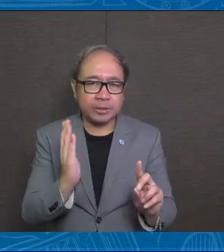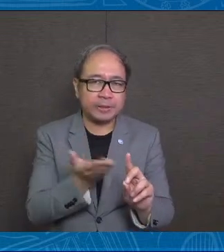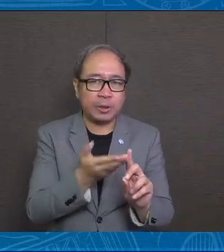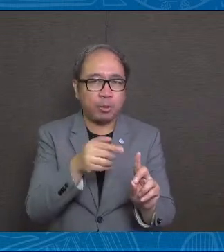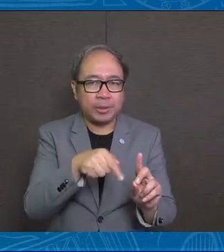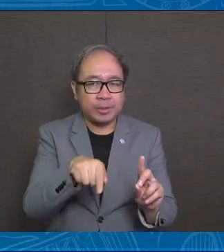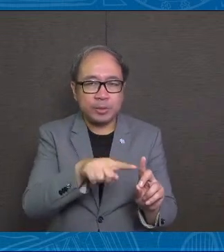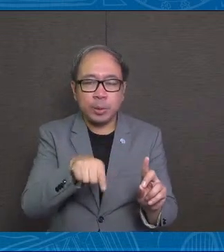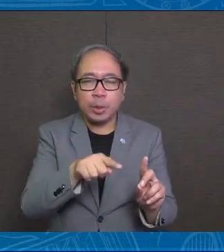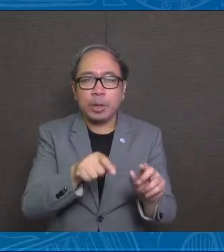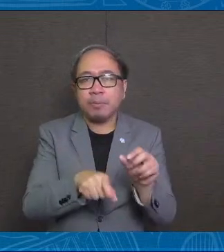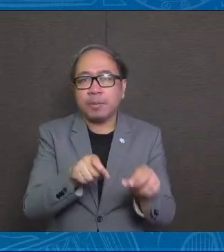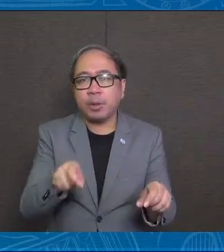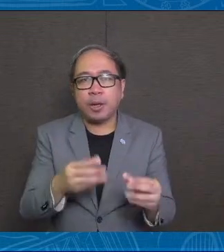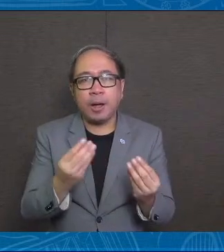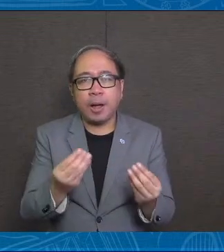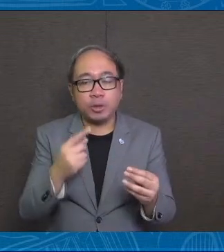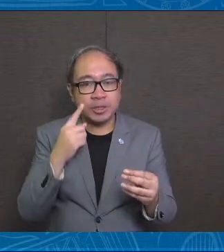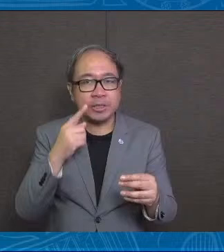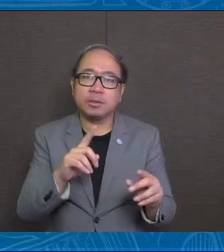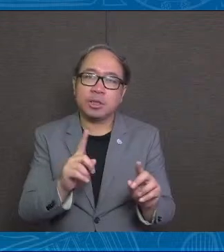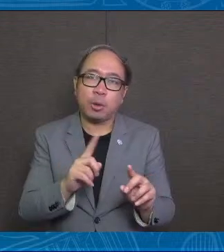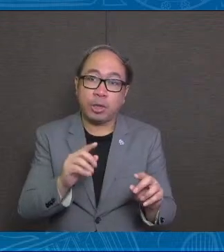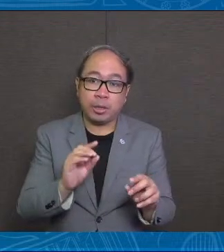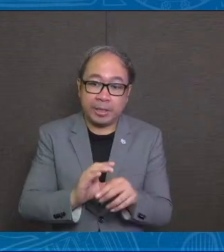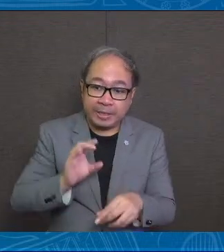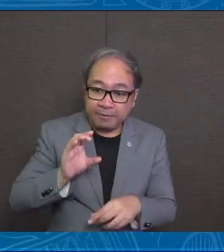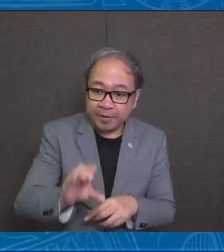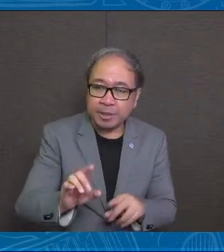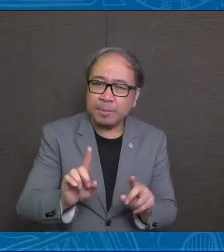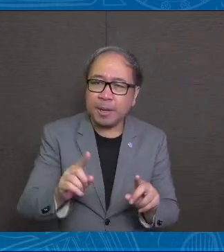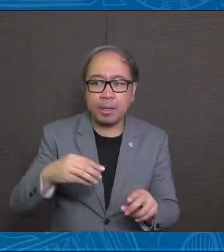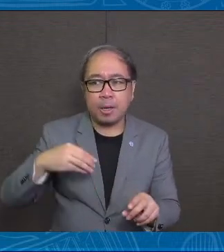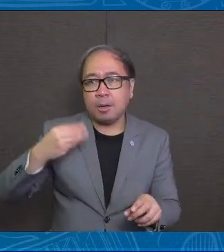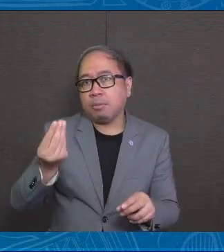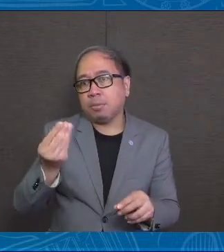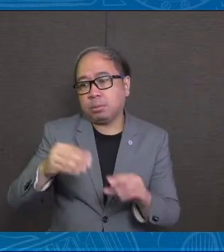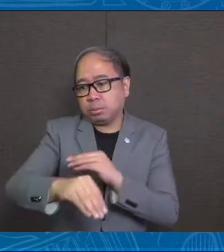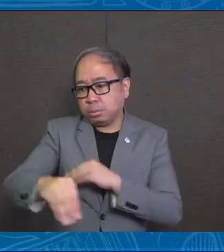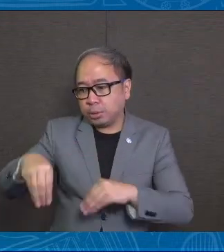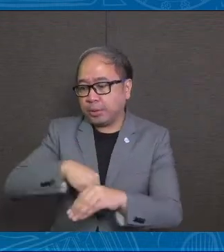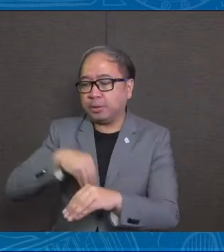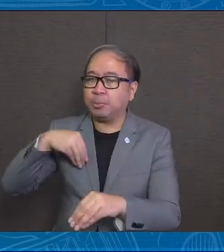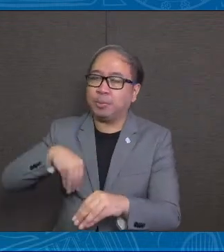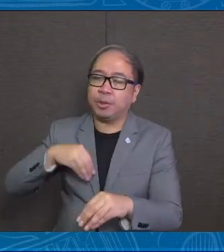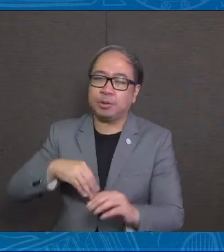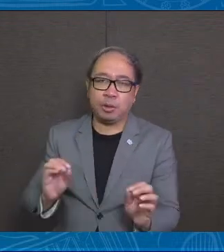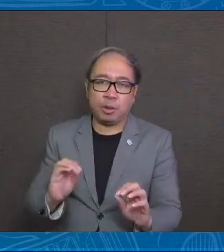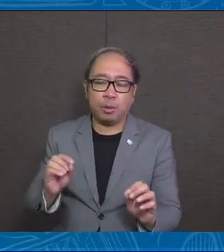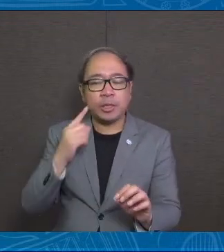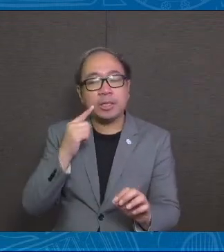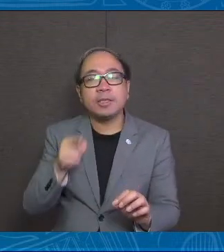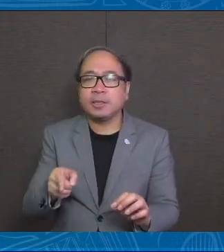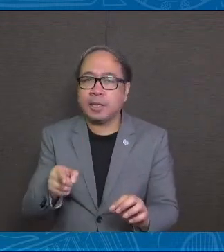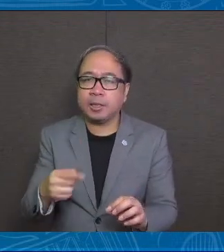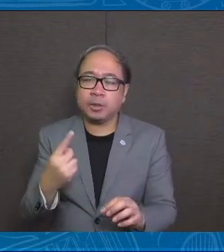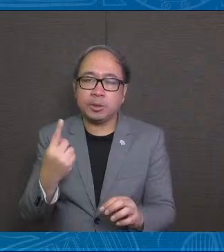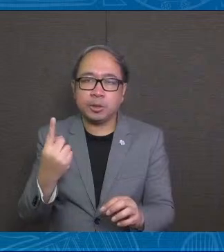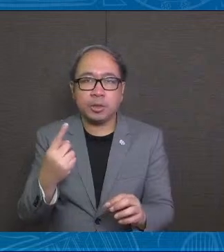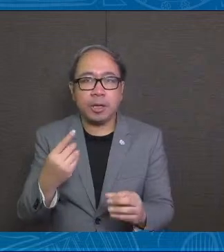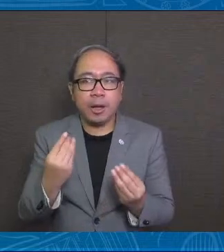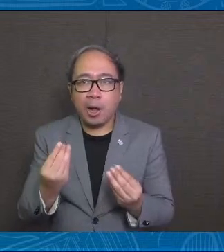not generate return. It's always easier to invest when there is a commercial return, and then it becomes about viability. This is